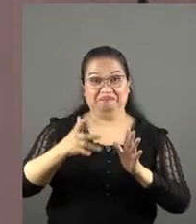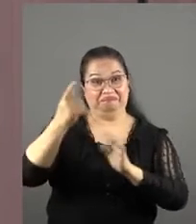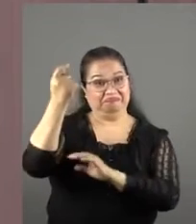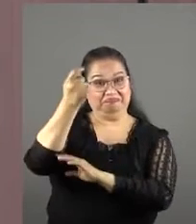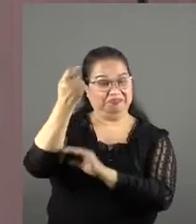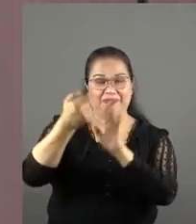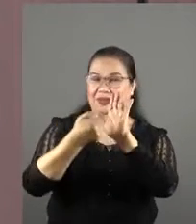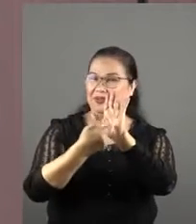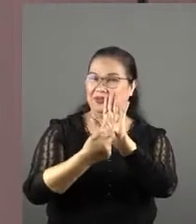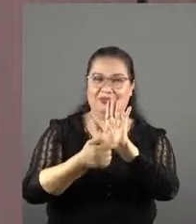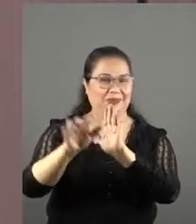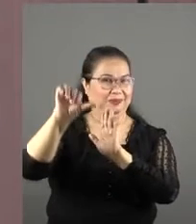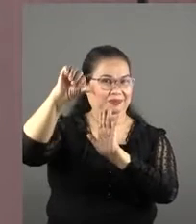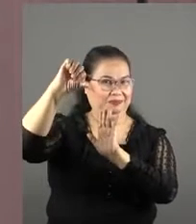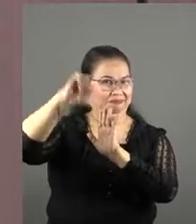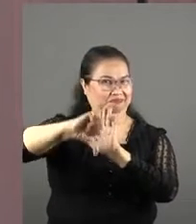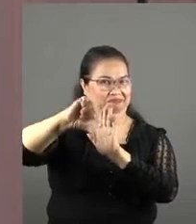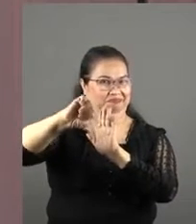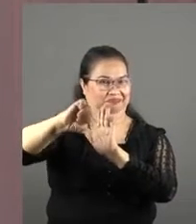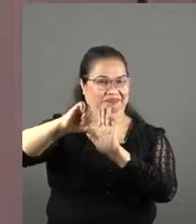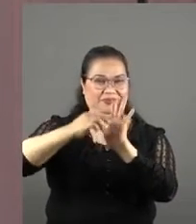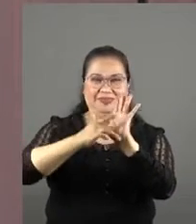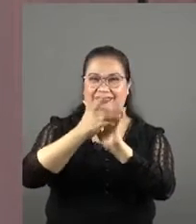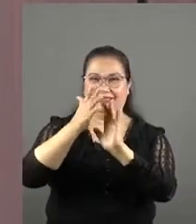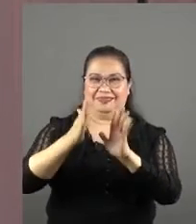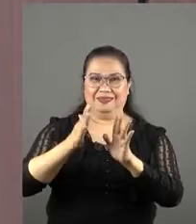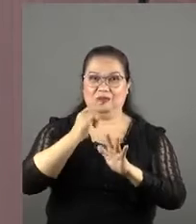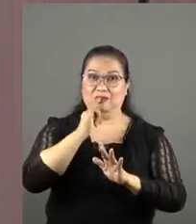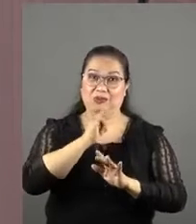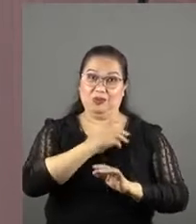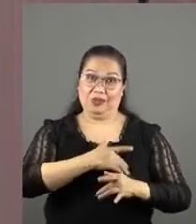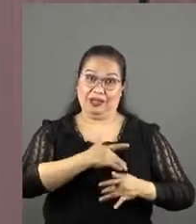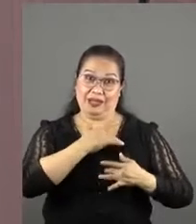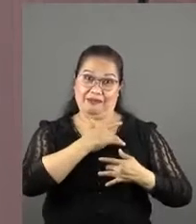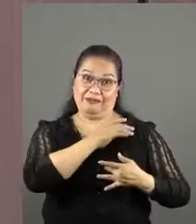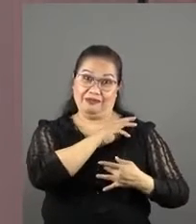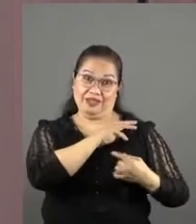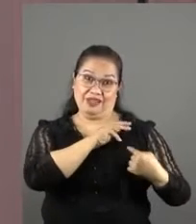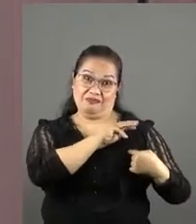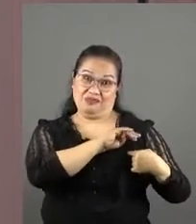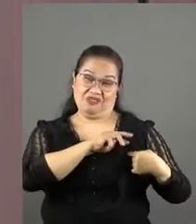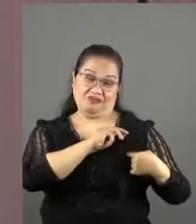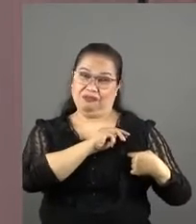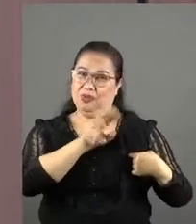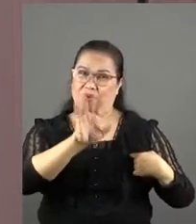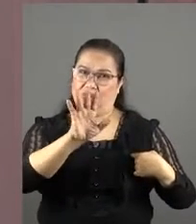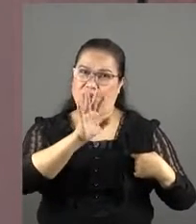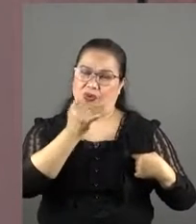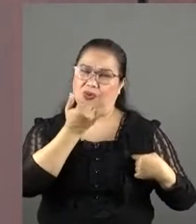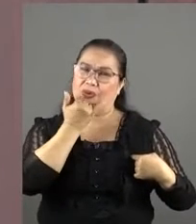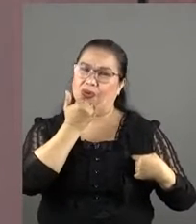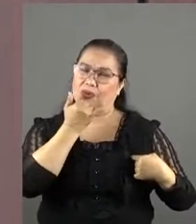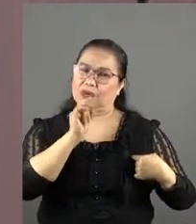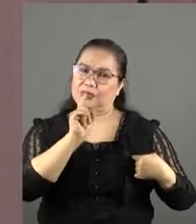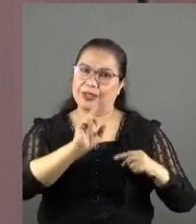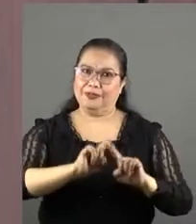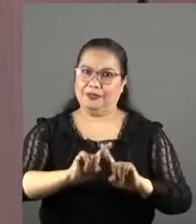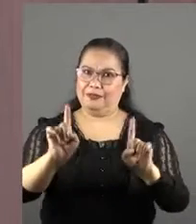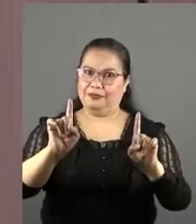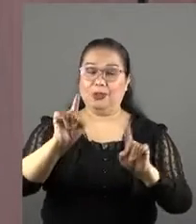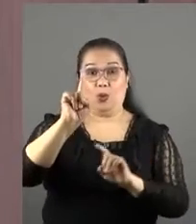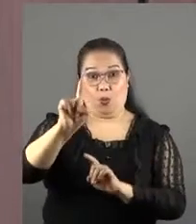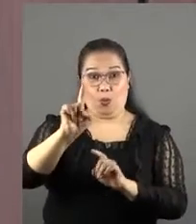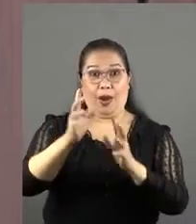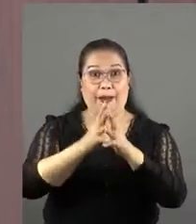testimony as those who claim to be Christians and yet live immorally. Now, I'm not saying they're the same. Please. They're different. One